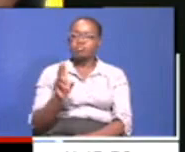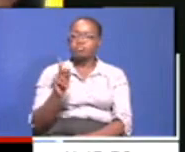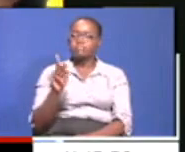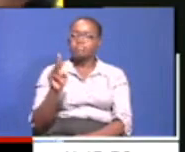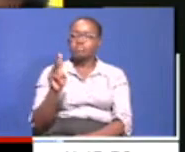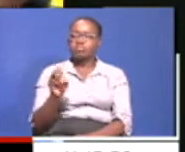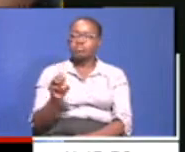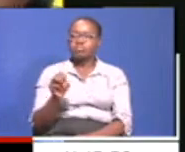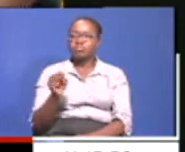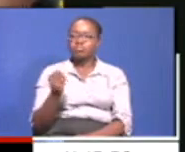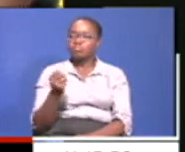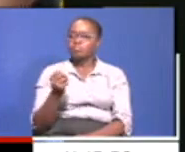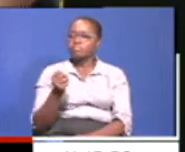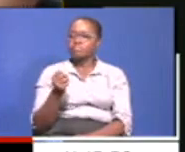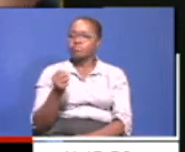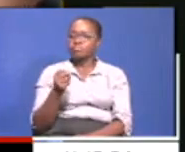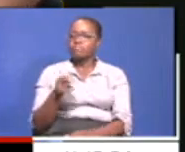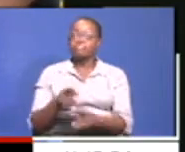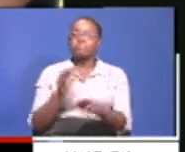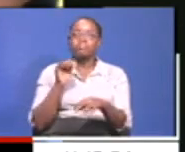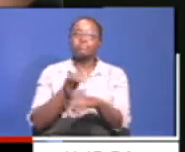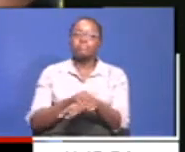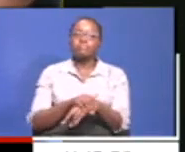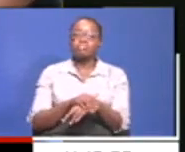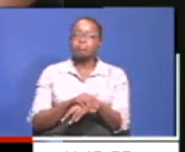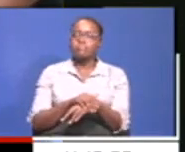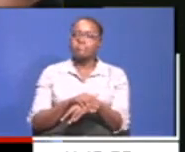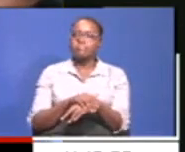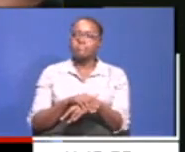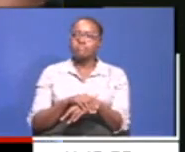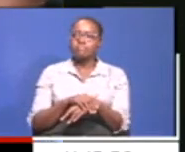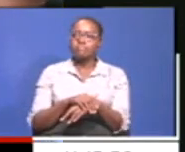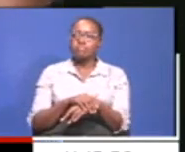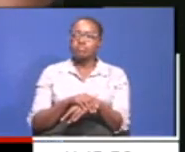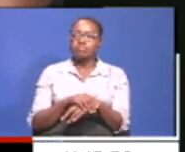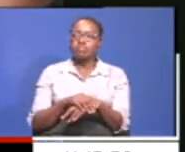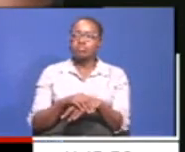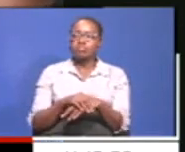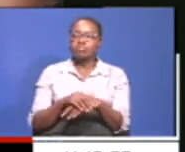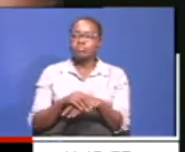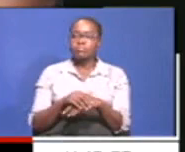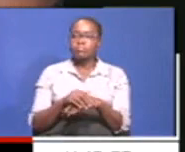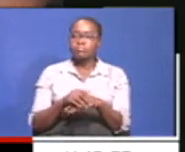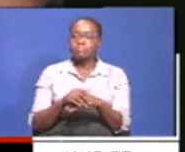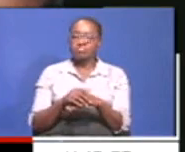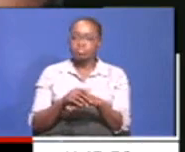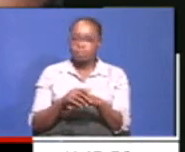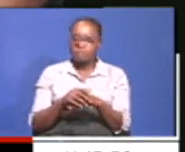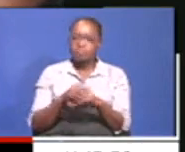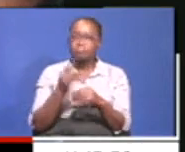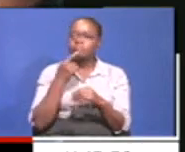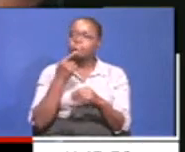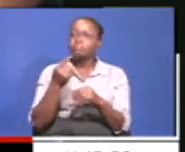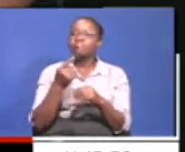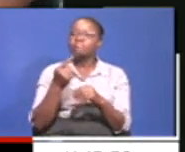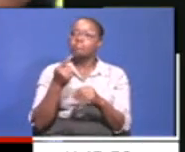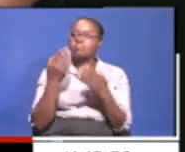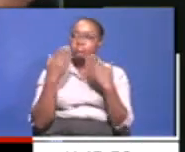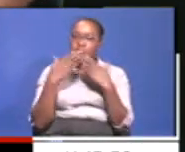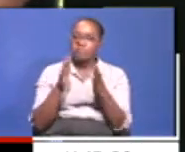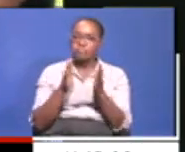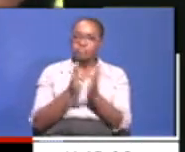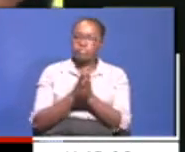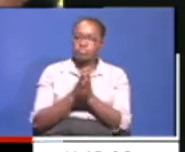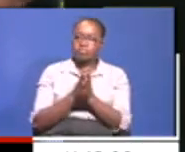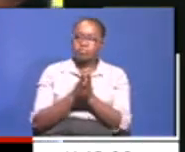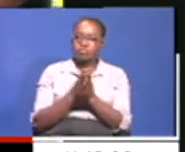point. So the route is good, Wahome. We'll finish. From the look of things, we are going to do it. And now with the recce, it's